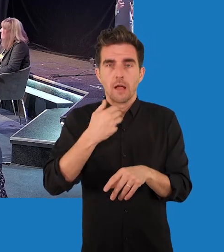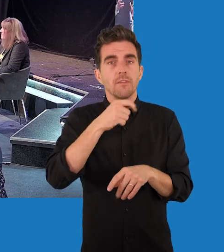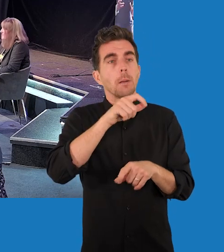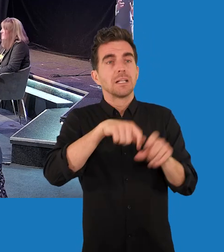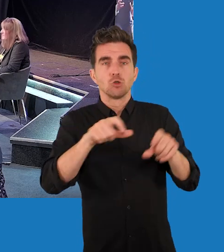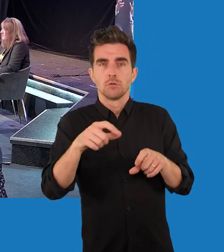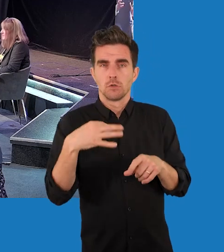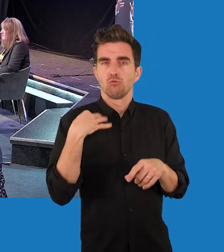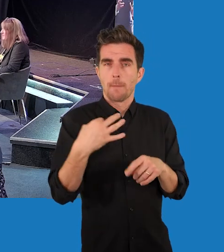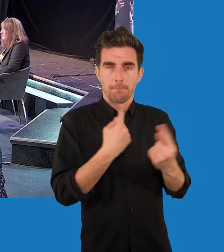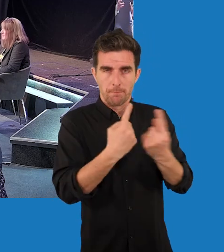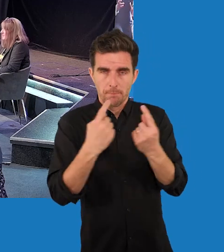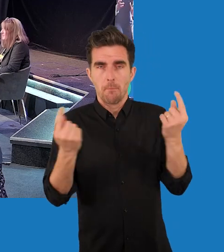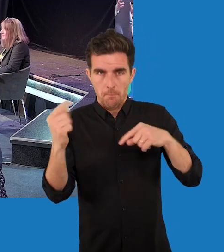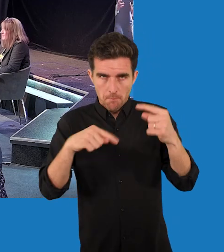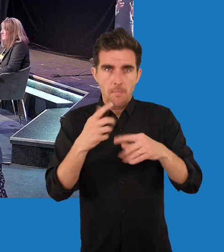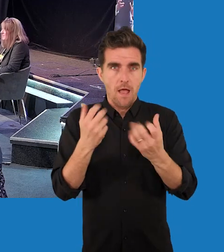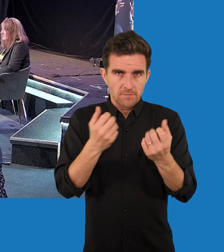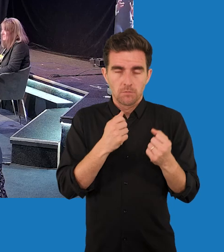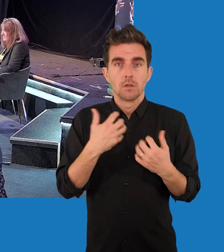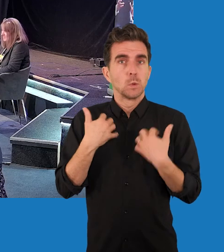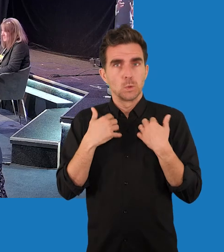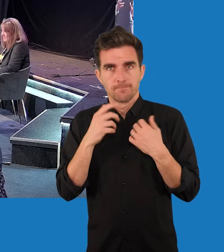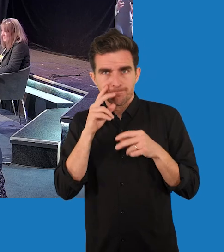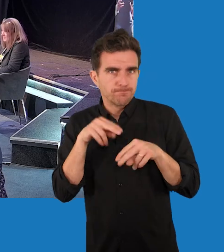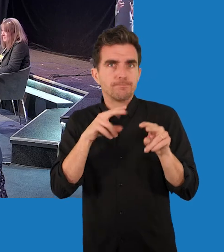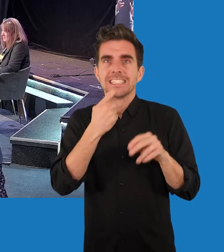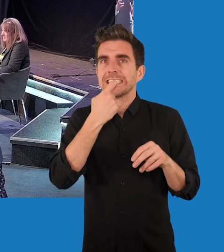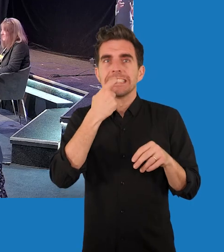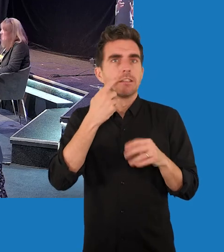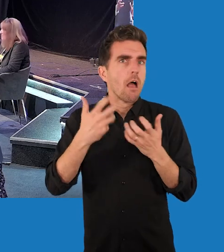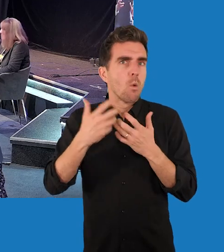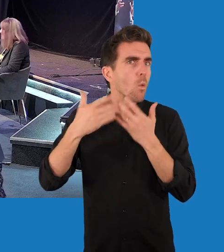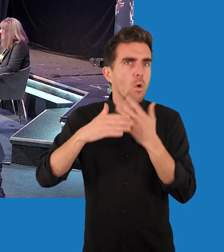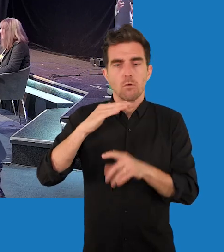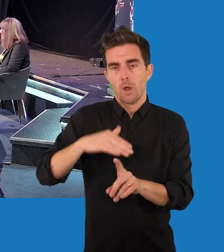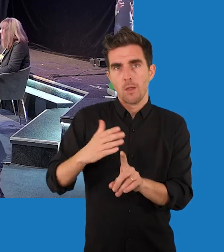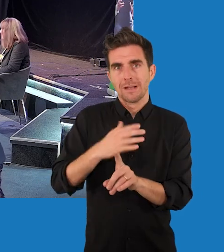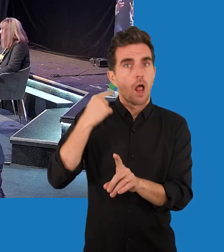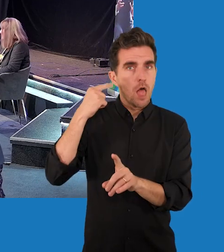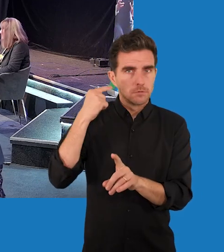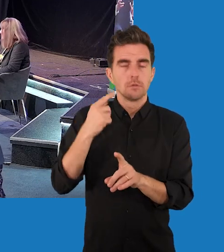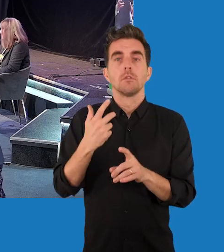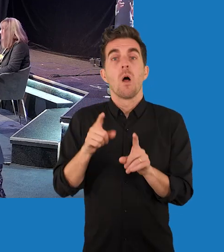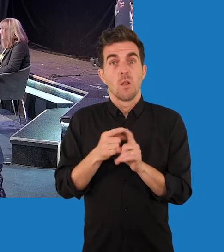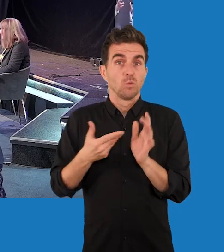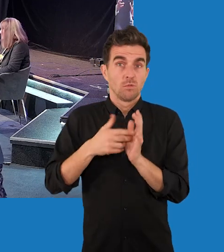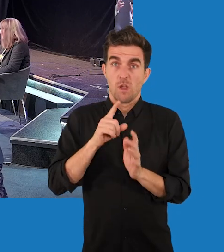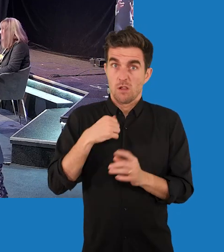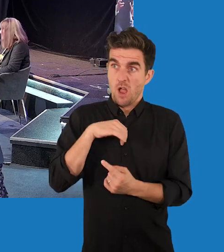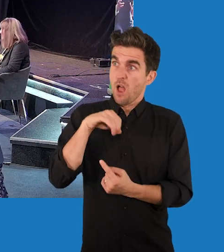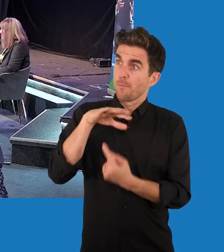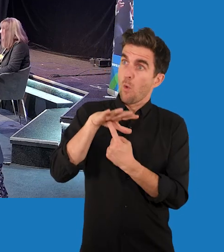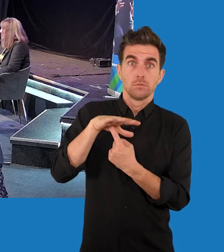coming from Health Watch. And we've got patient representatives there, really looking at what the ambition for dentistry is in South West London,